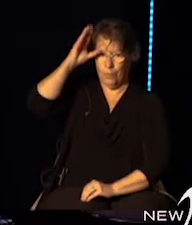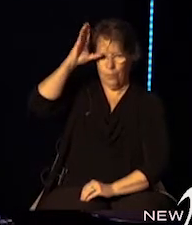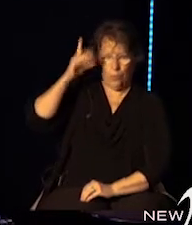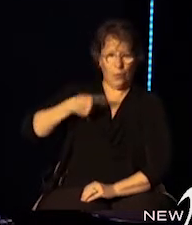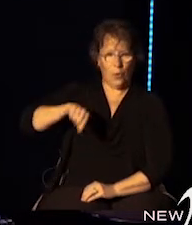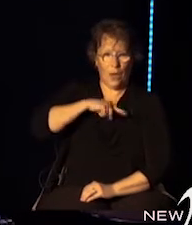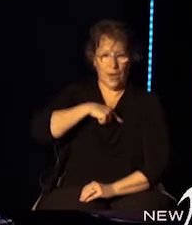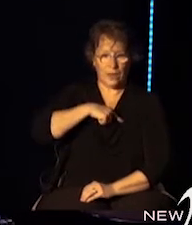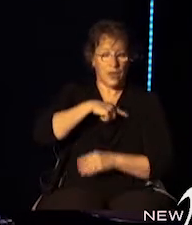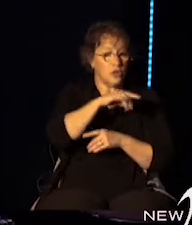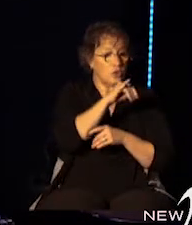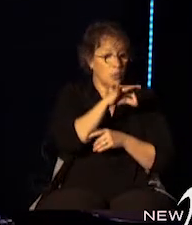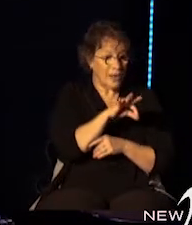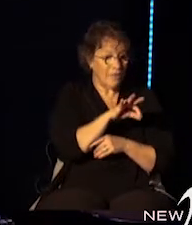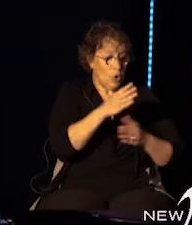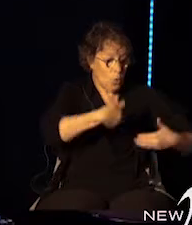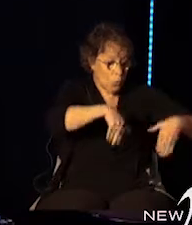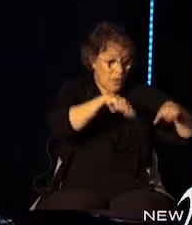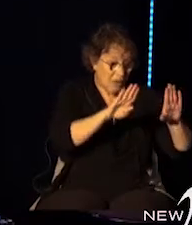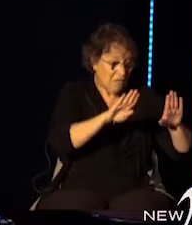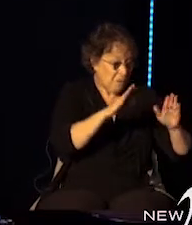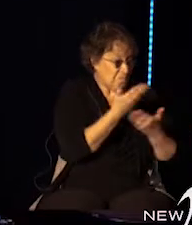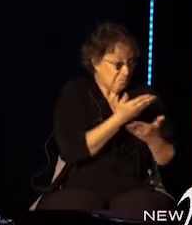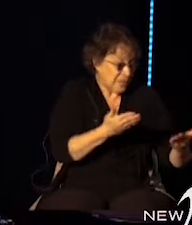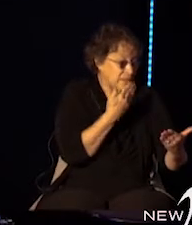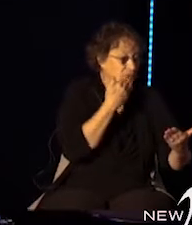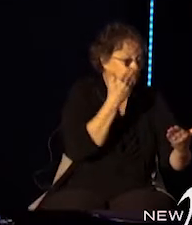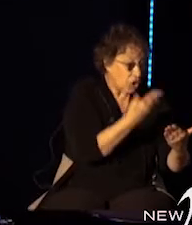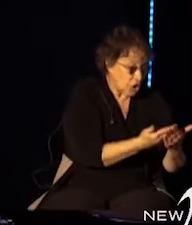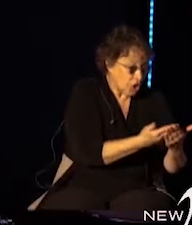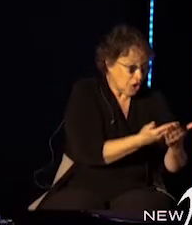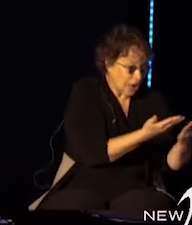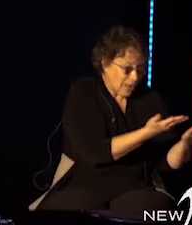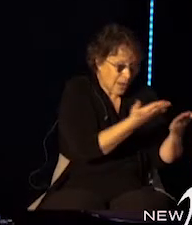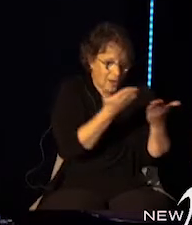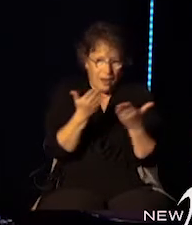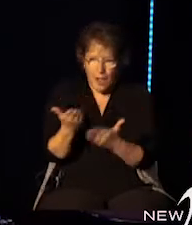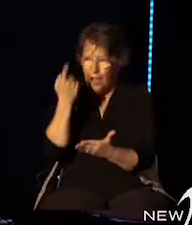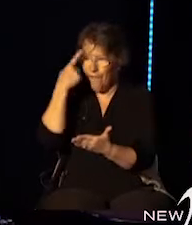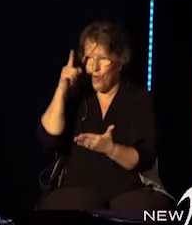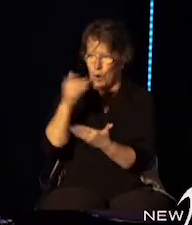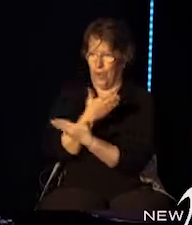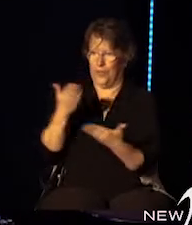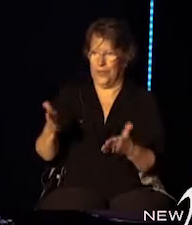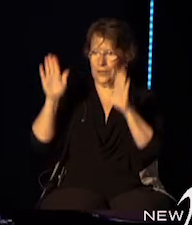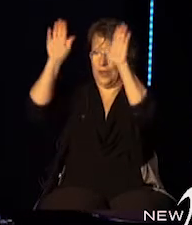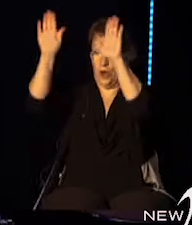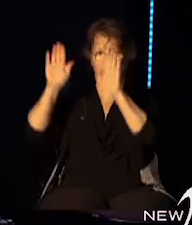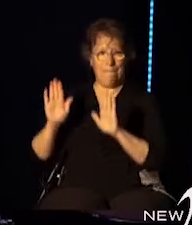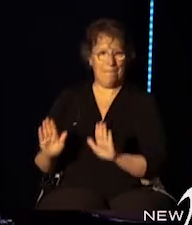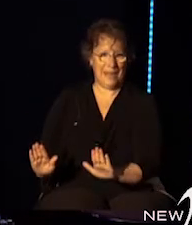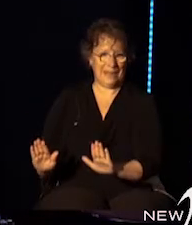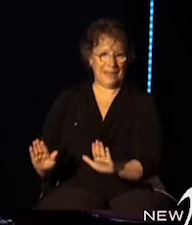good for what's great, God grows his kingdom both in us and through